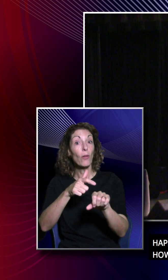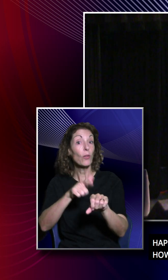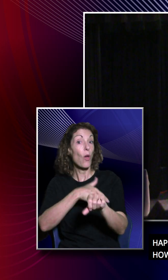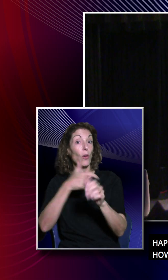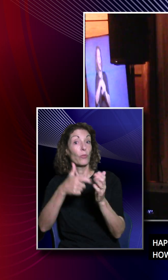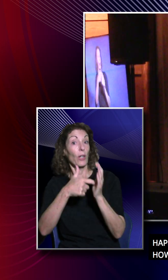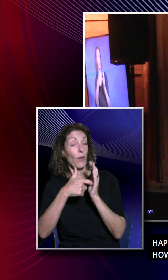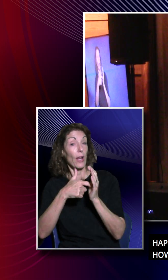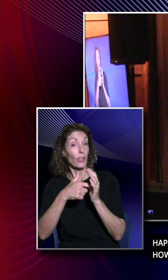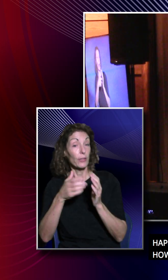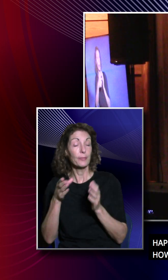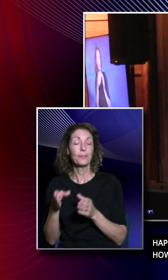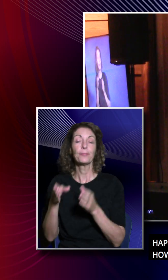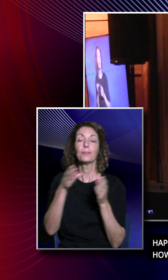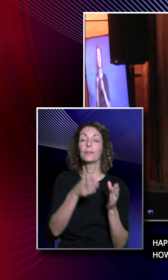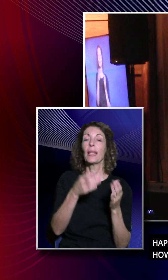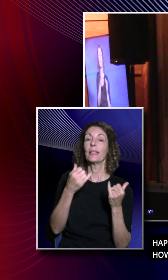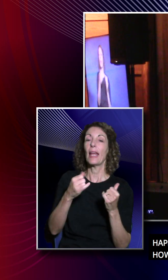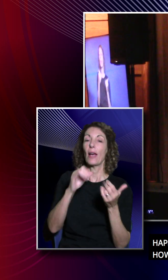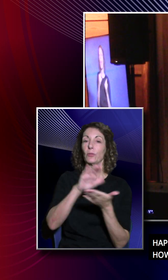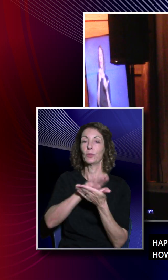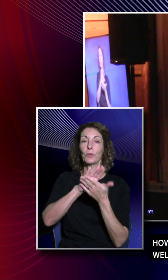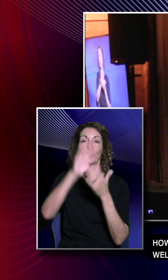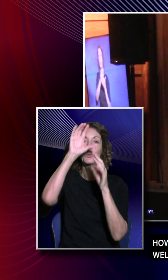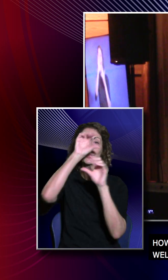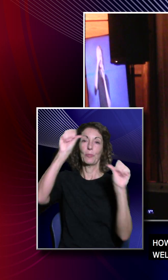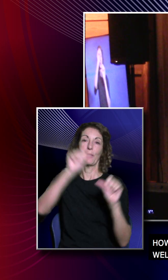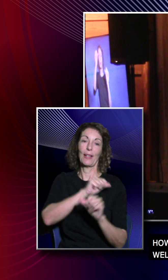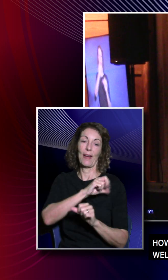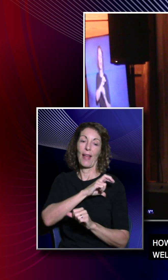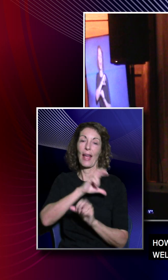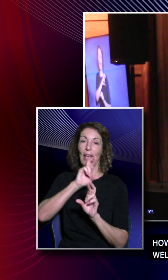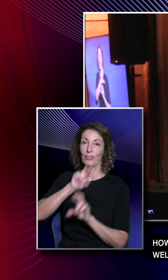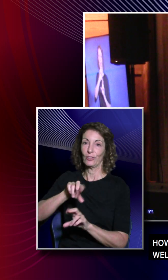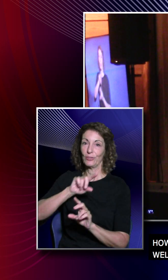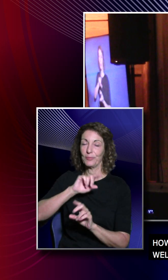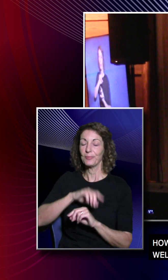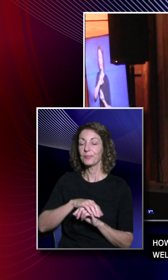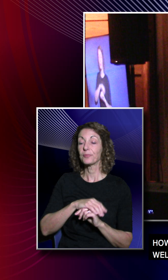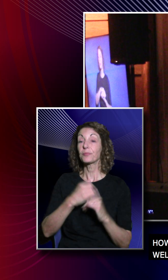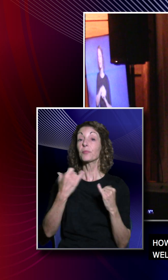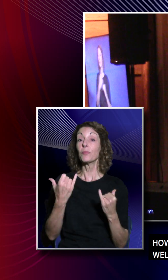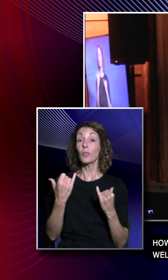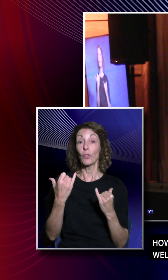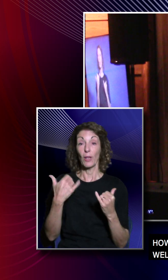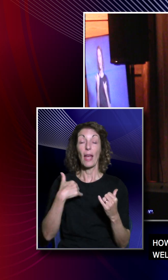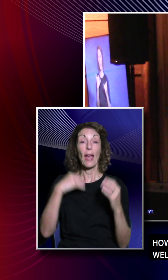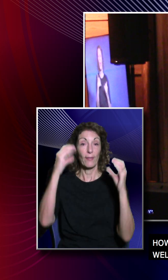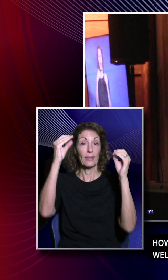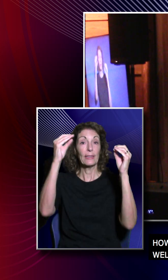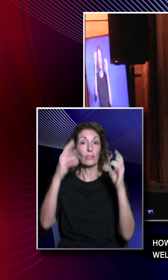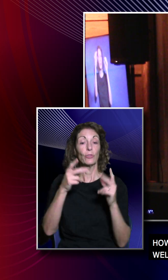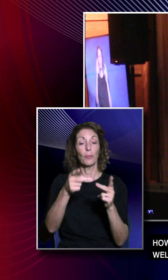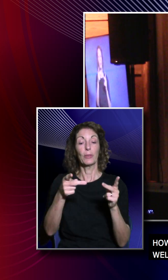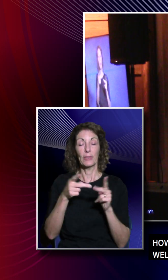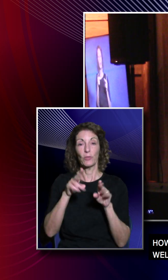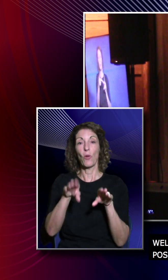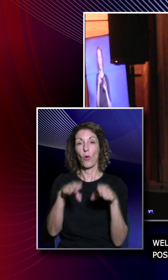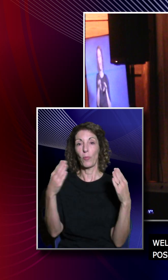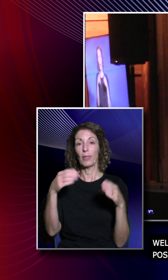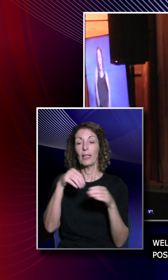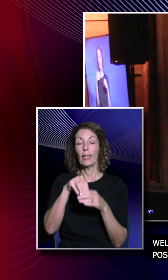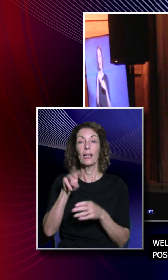Superintendent Reichman. Well, currently, for example, we have a teacher's positions open in Window